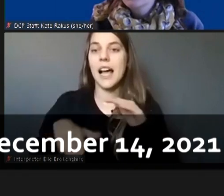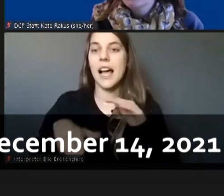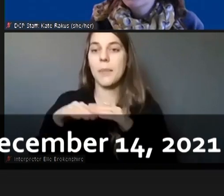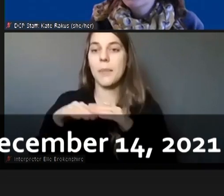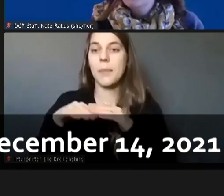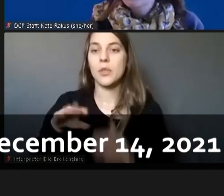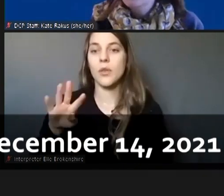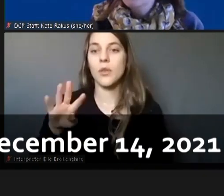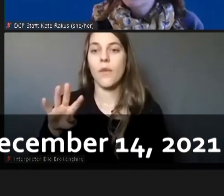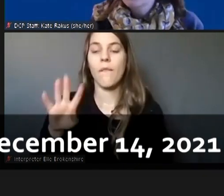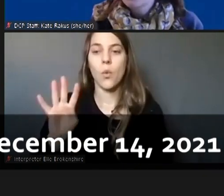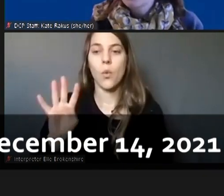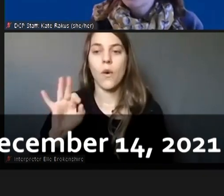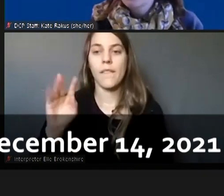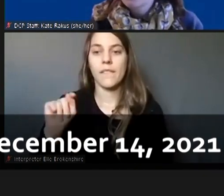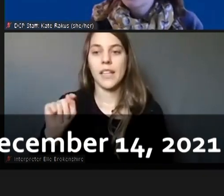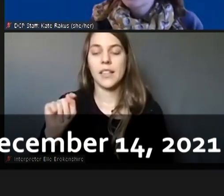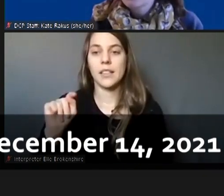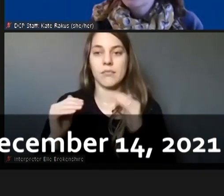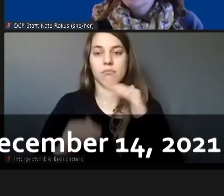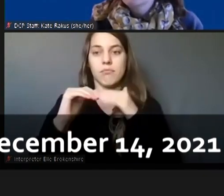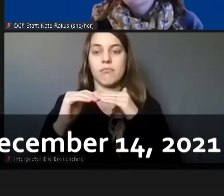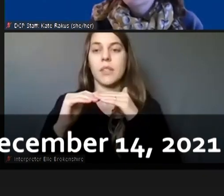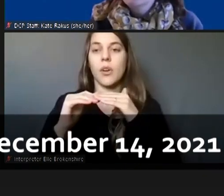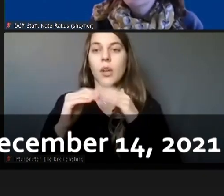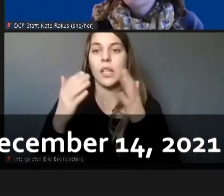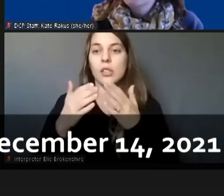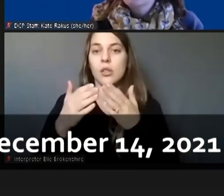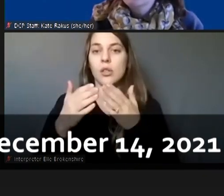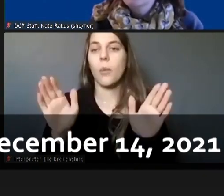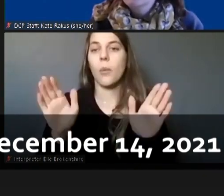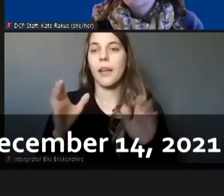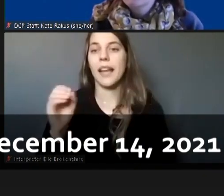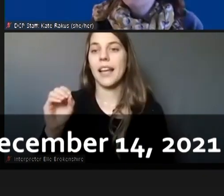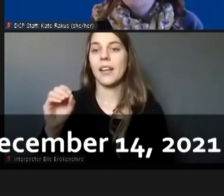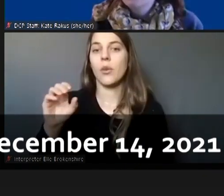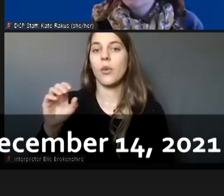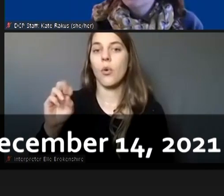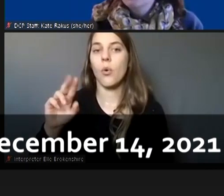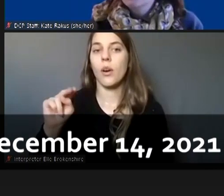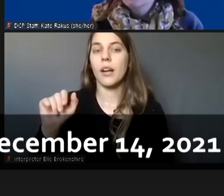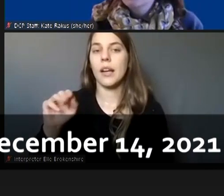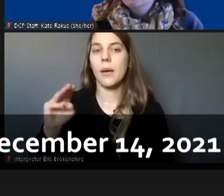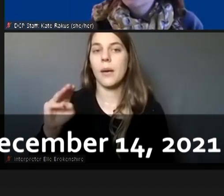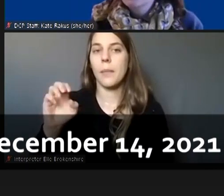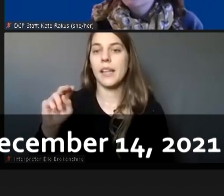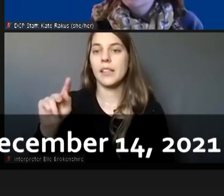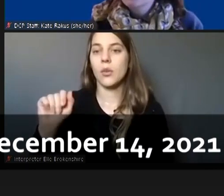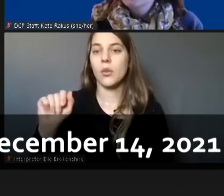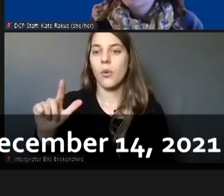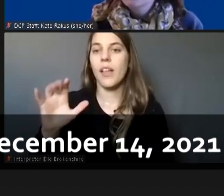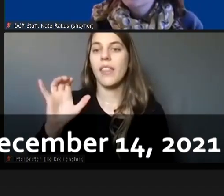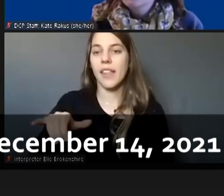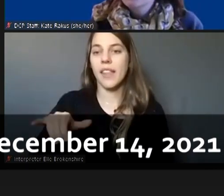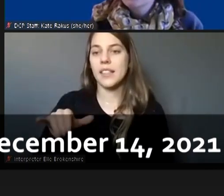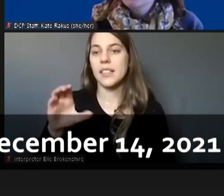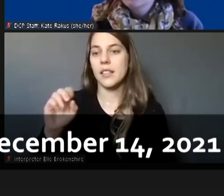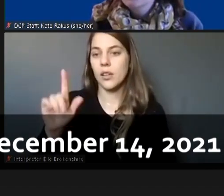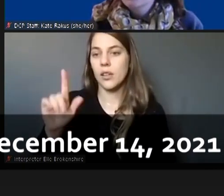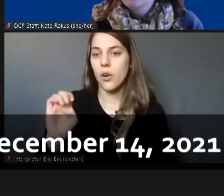ornamental. And that's how it's written. We propose to change that